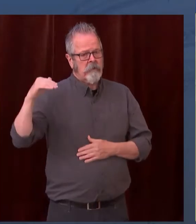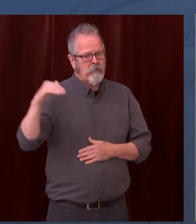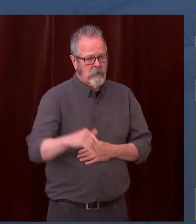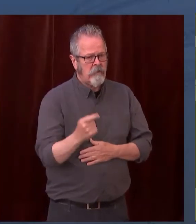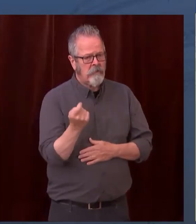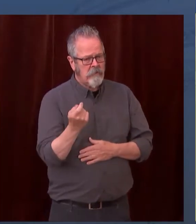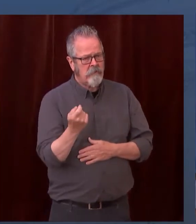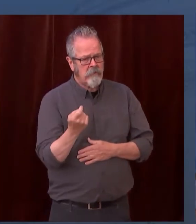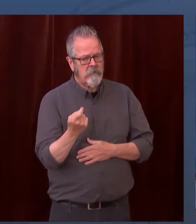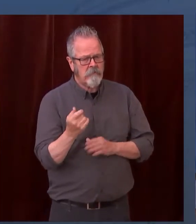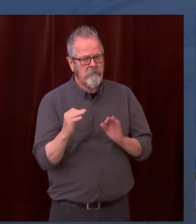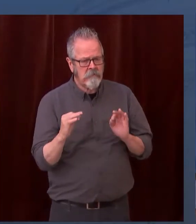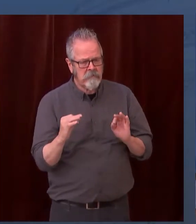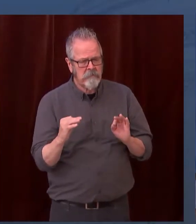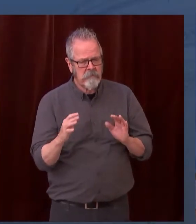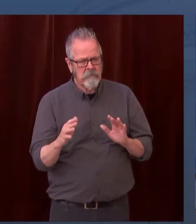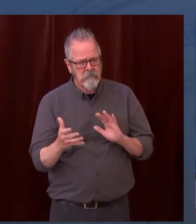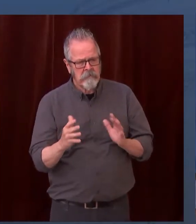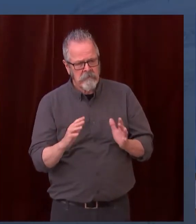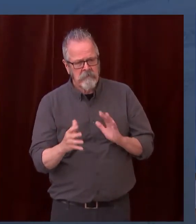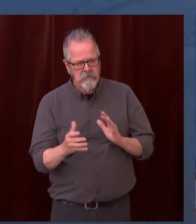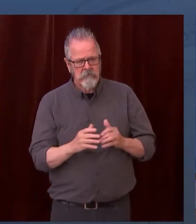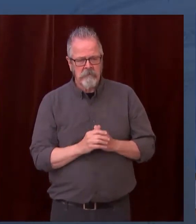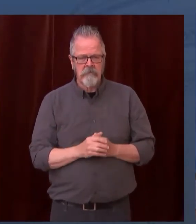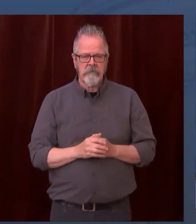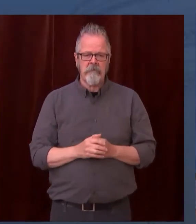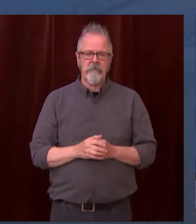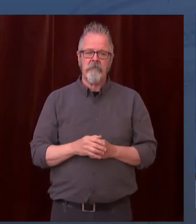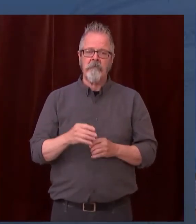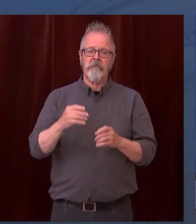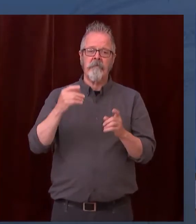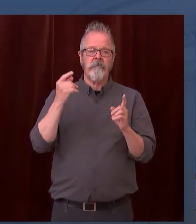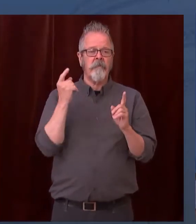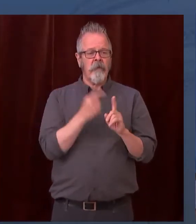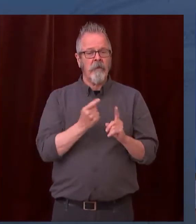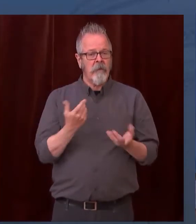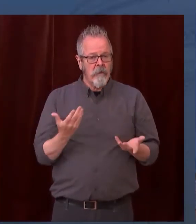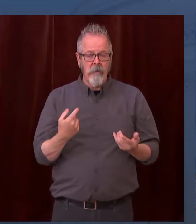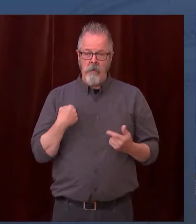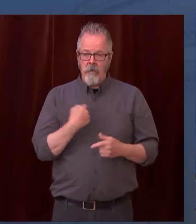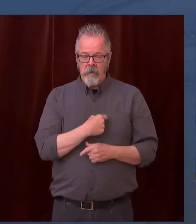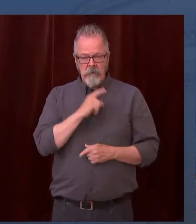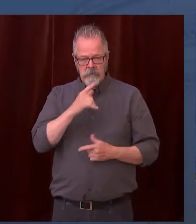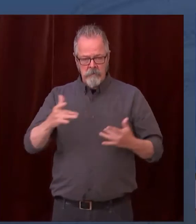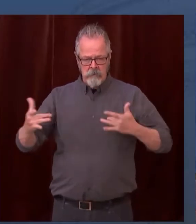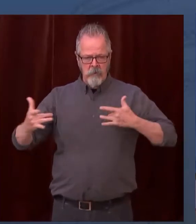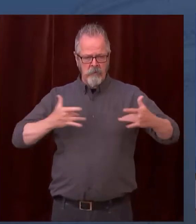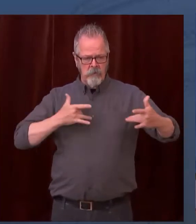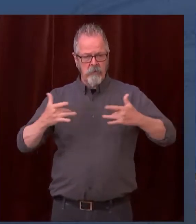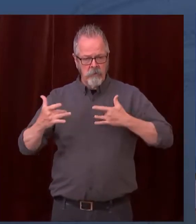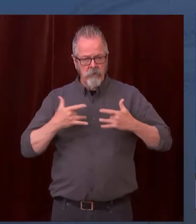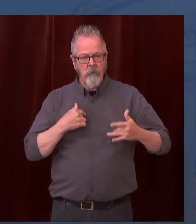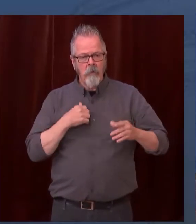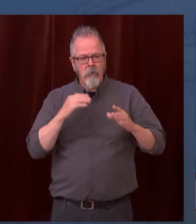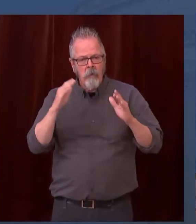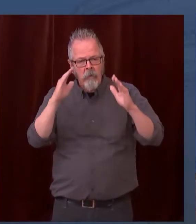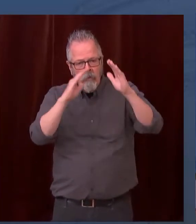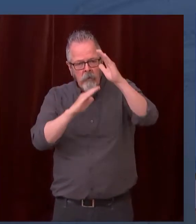worrisome increasing infection rate in the state of Washington that is above 1. That means it is growing